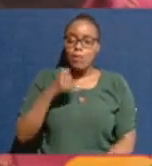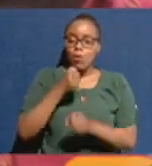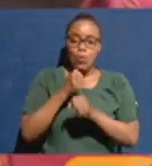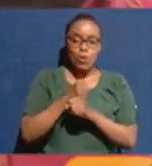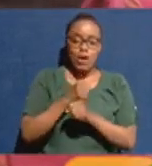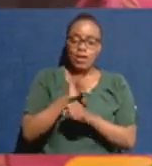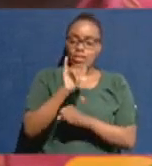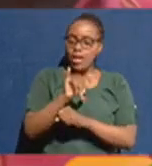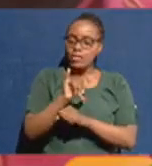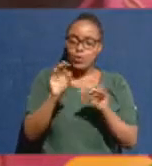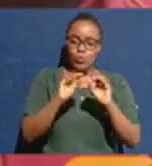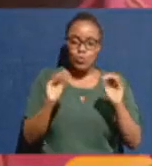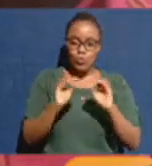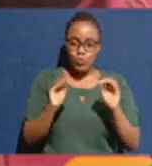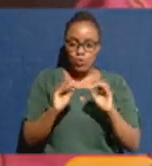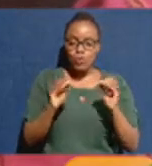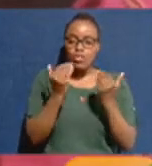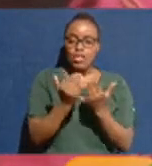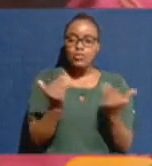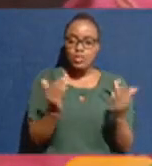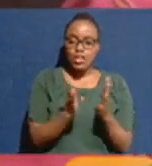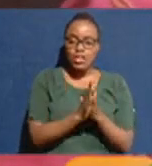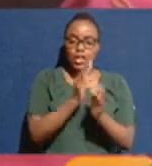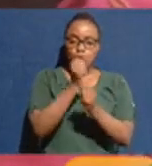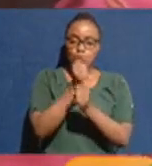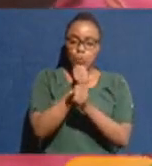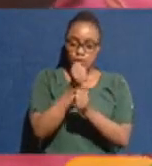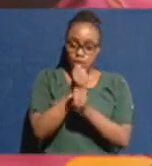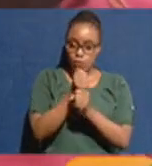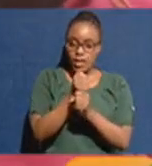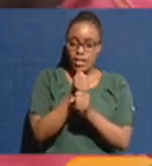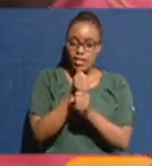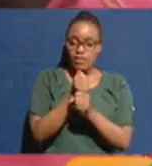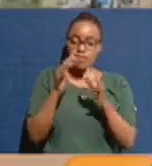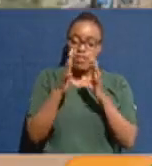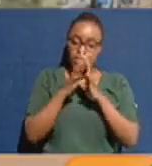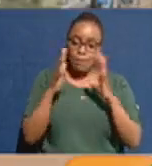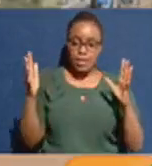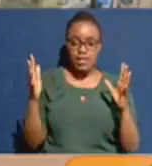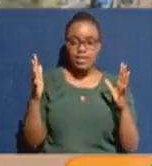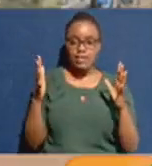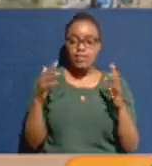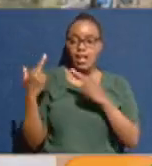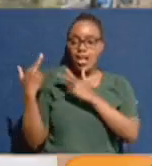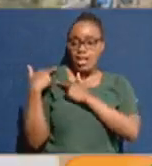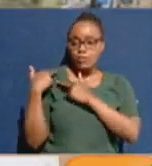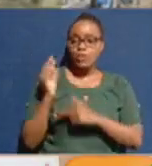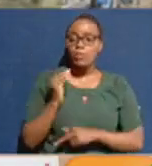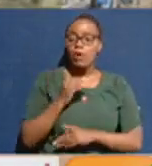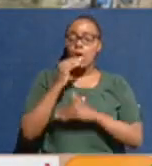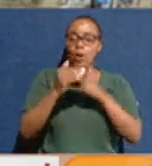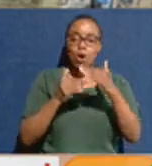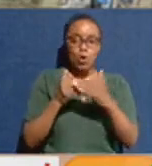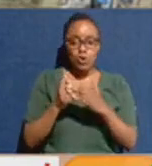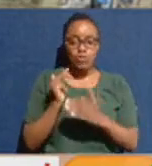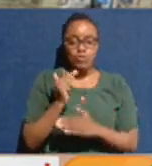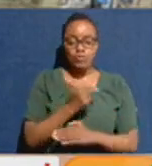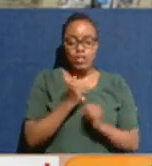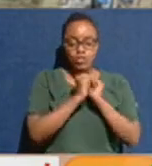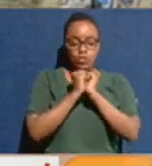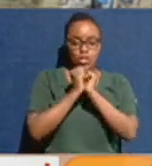kazi kama hizi kukata watoto. Na tunafanya mkutano kubwa sana muno. Ni jukumu letu sisi wote, tukiwa